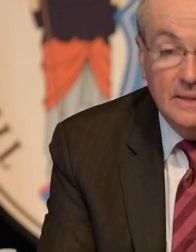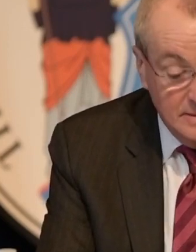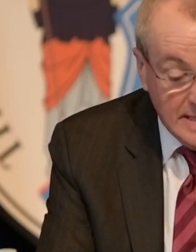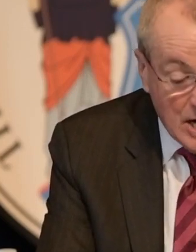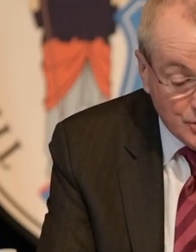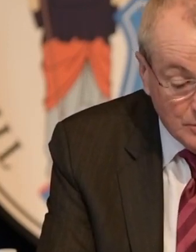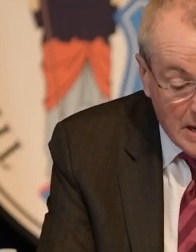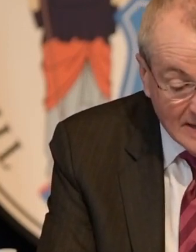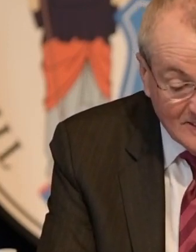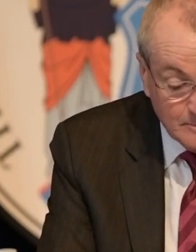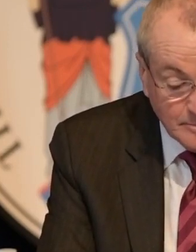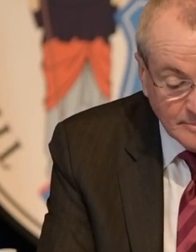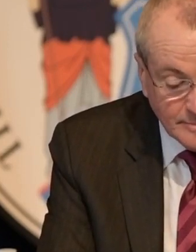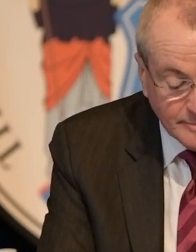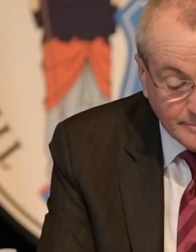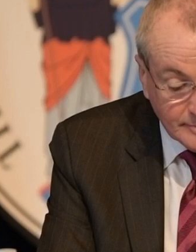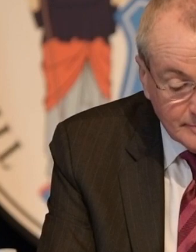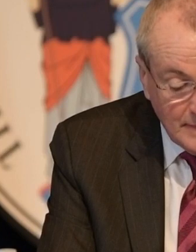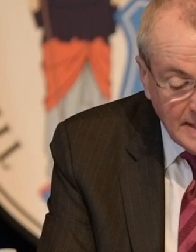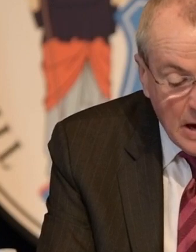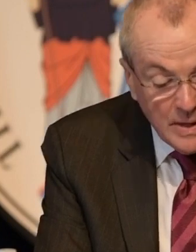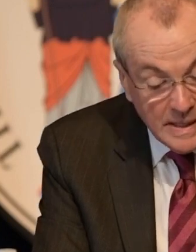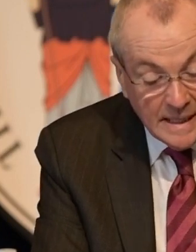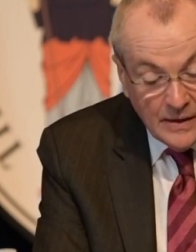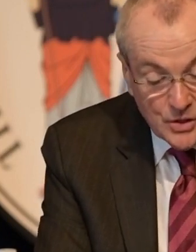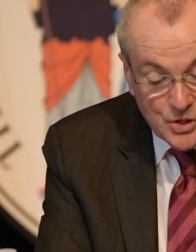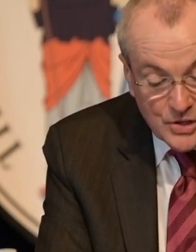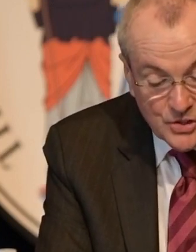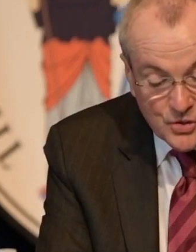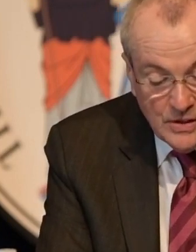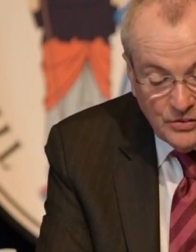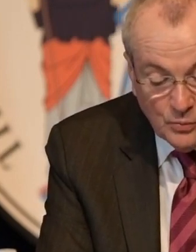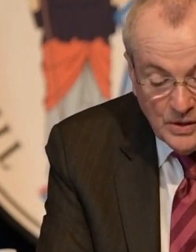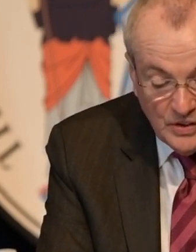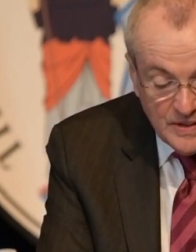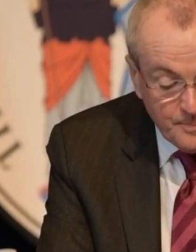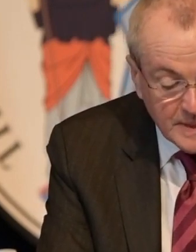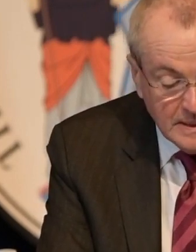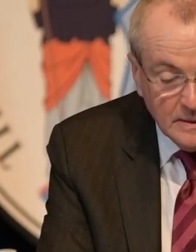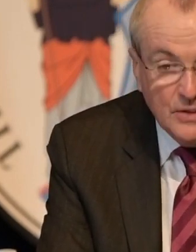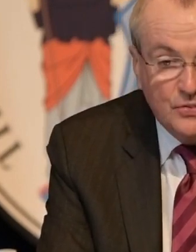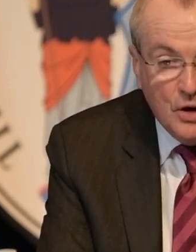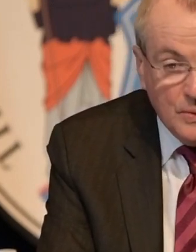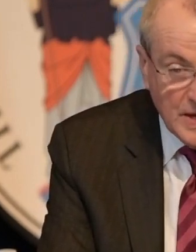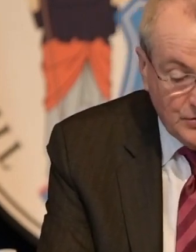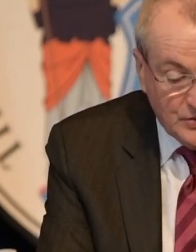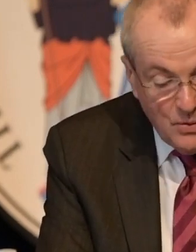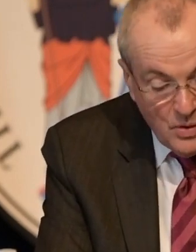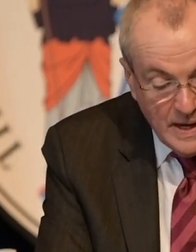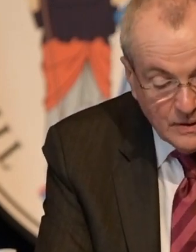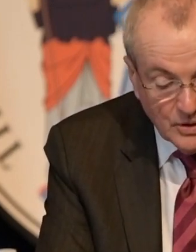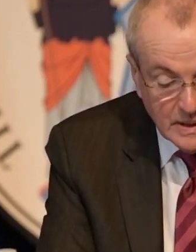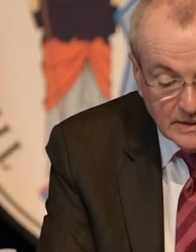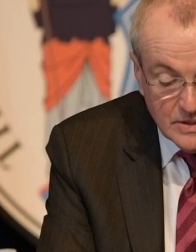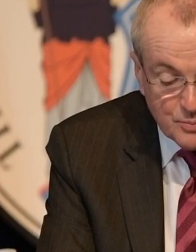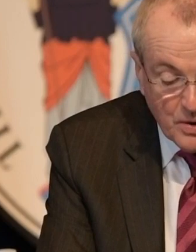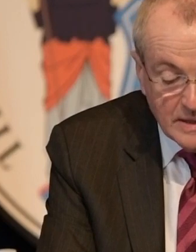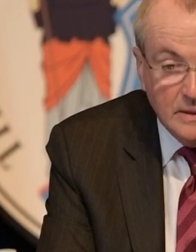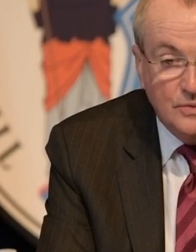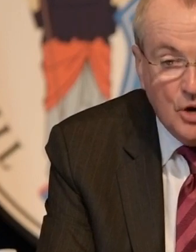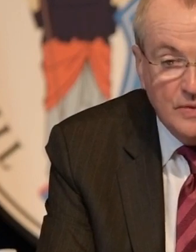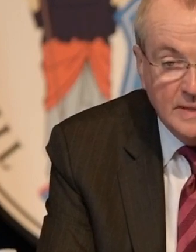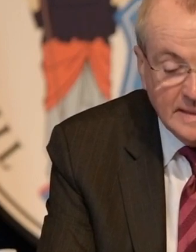a national model. Now, getting to the charts and trends as we see them, let's start with a statewide look at the